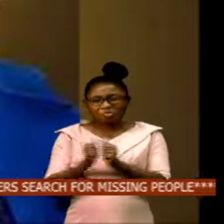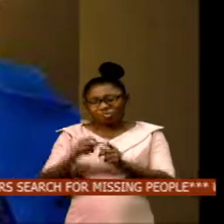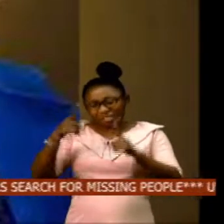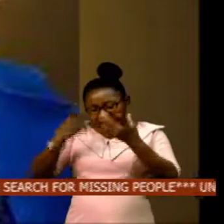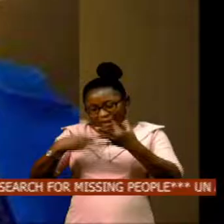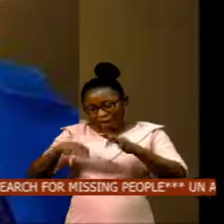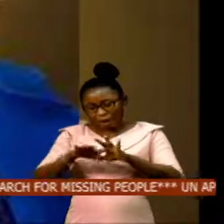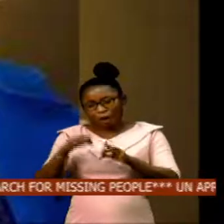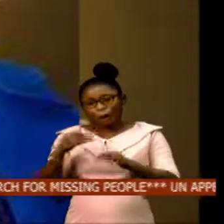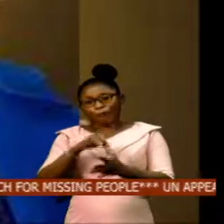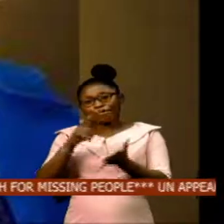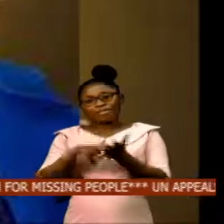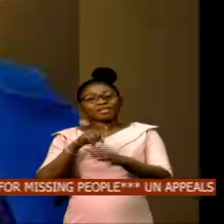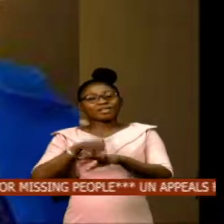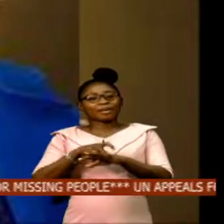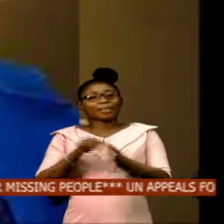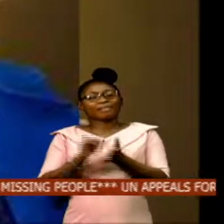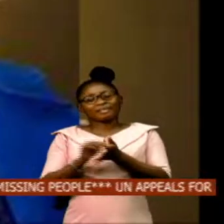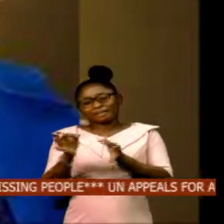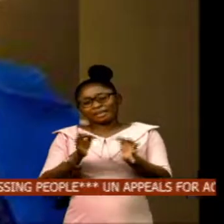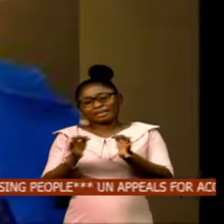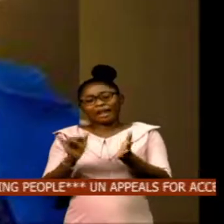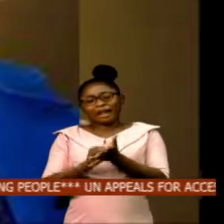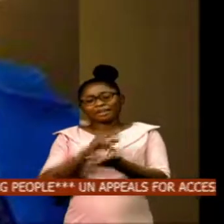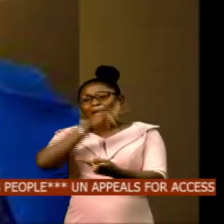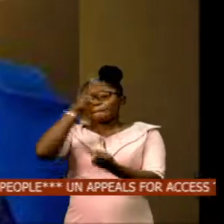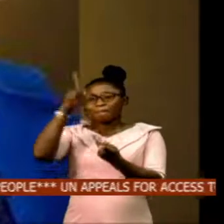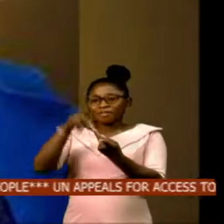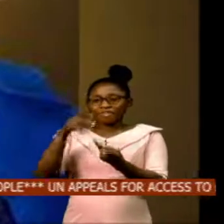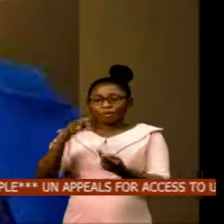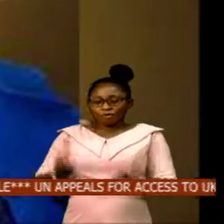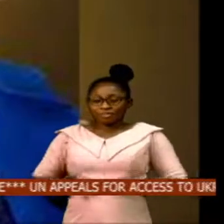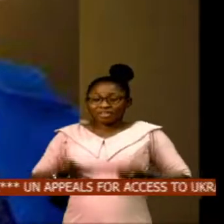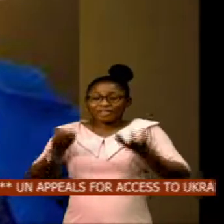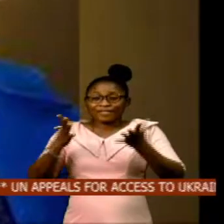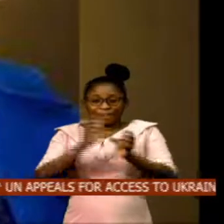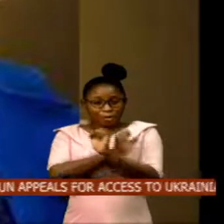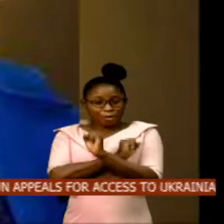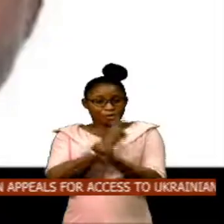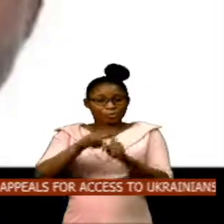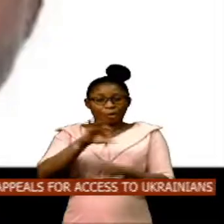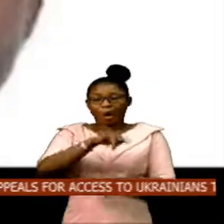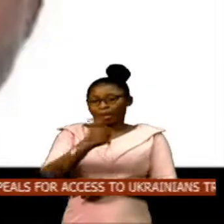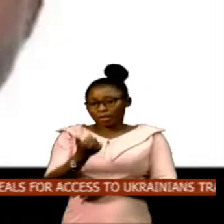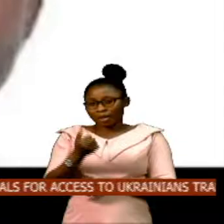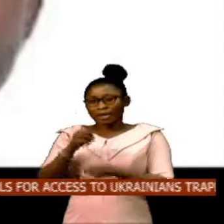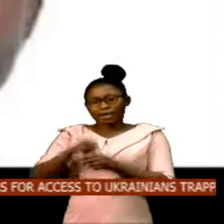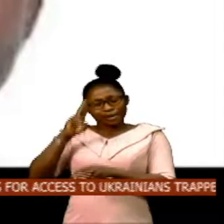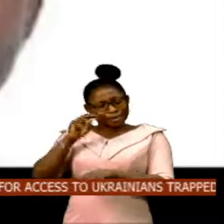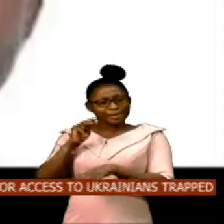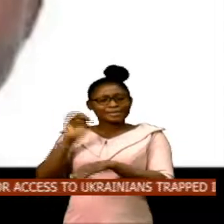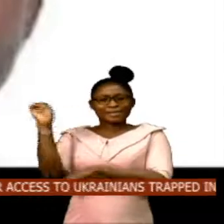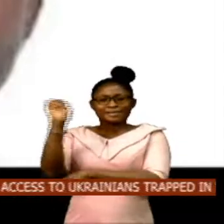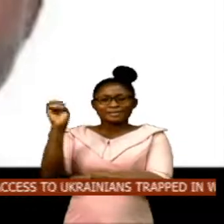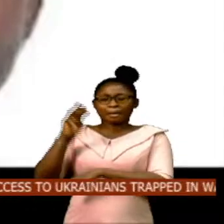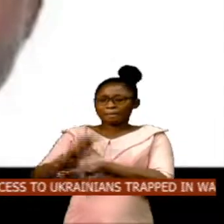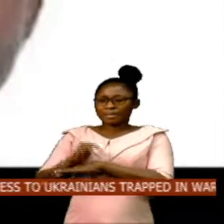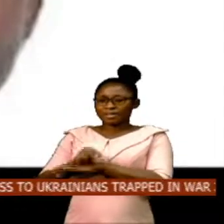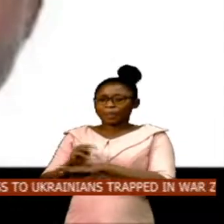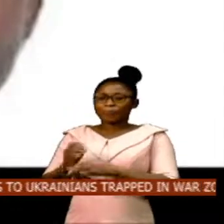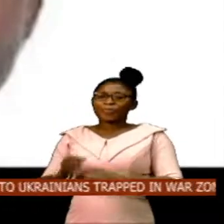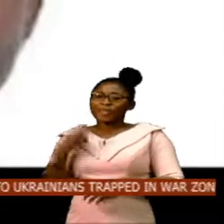season, which he describes as the perfect demonstration of sacrificial love to others. In his Easter